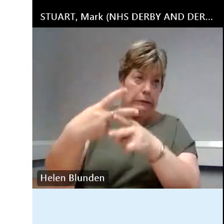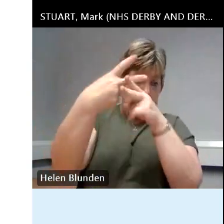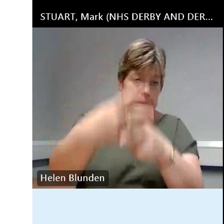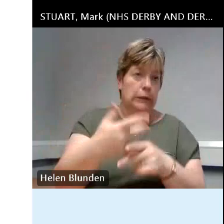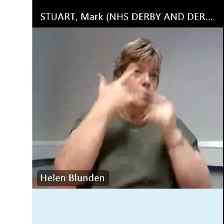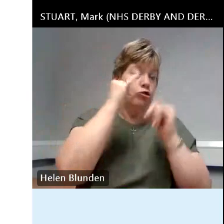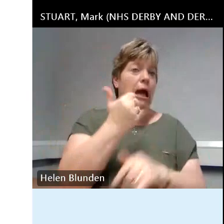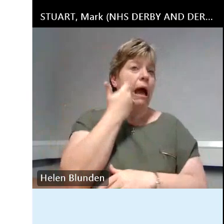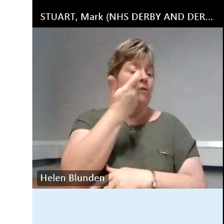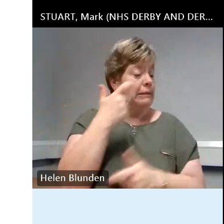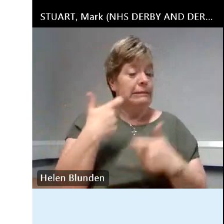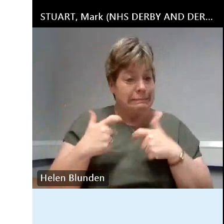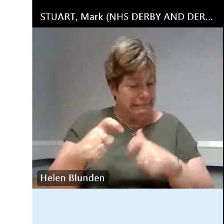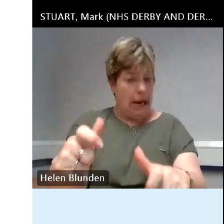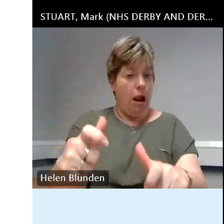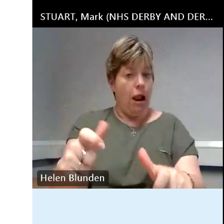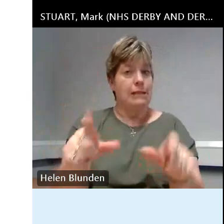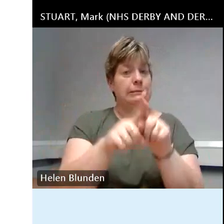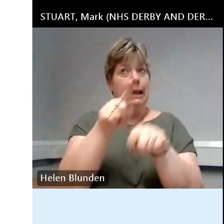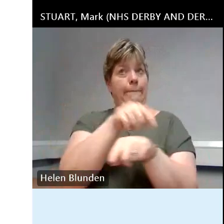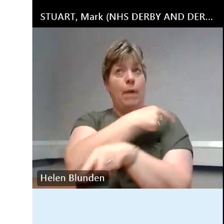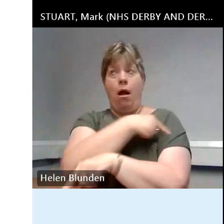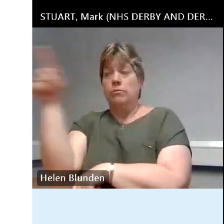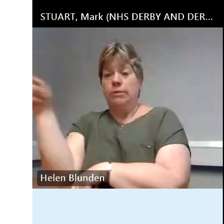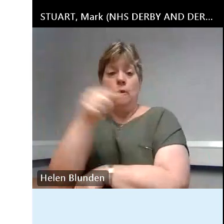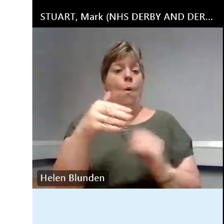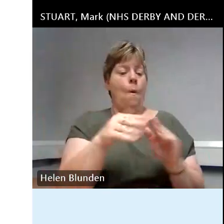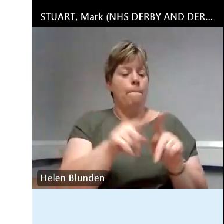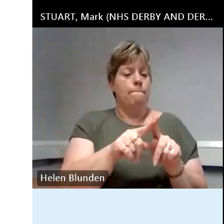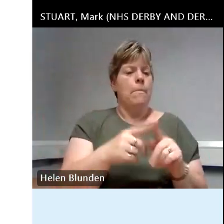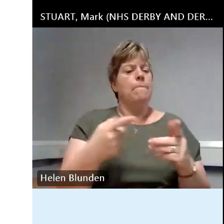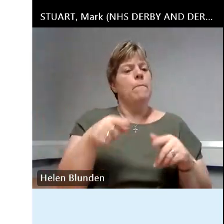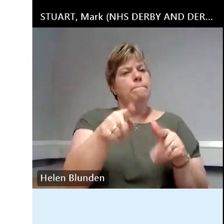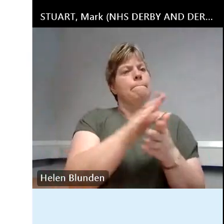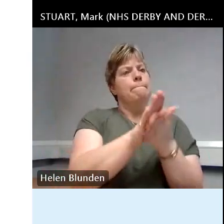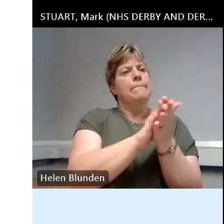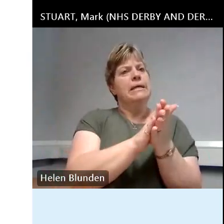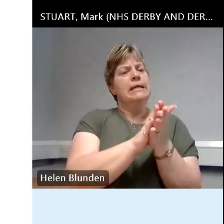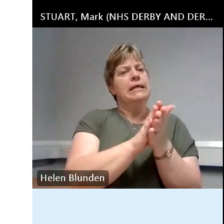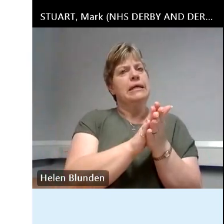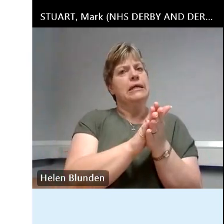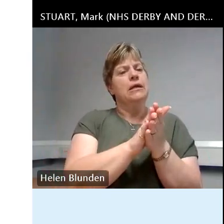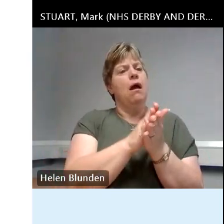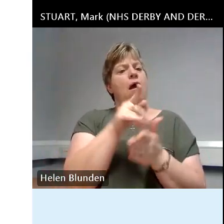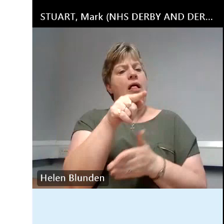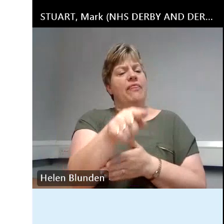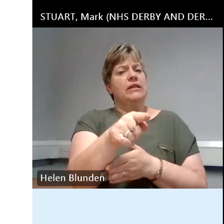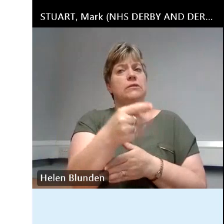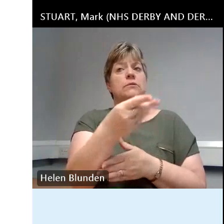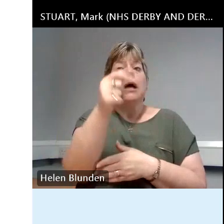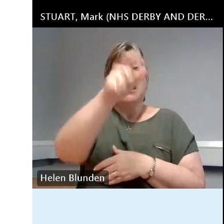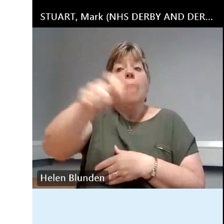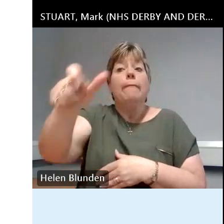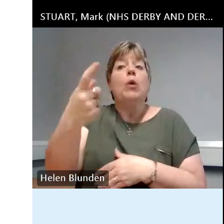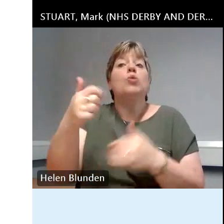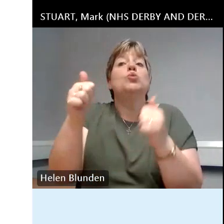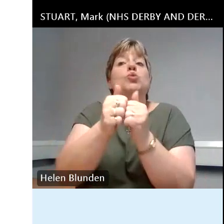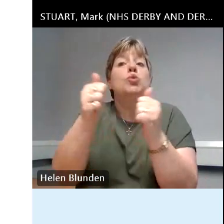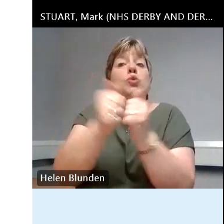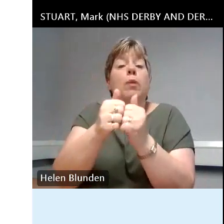day, should you need to be on a virtual ward. But virtual wards allow suitable patients to get the care they